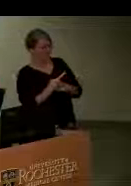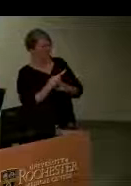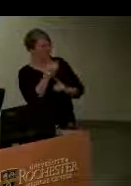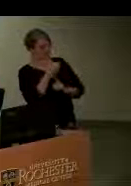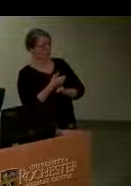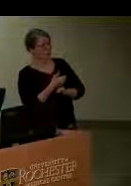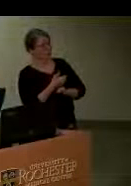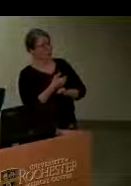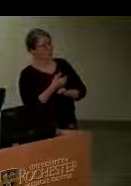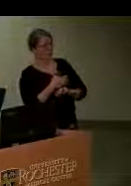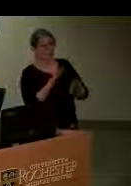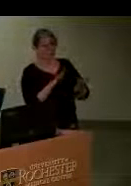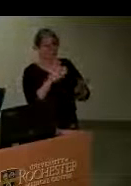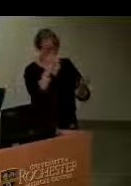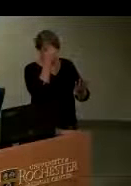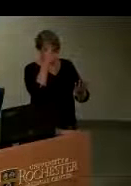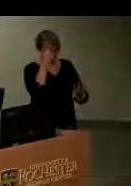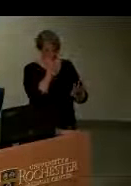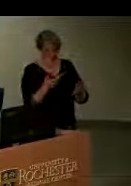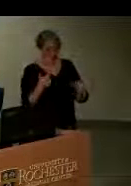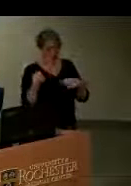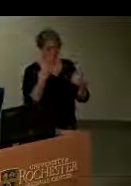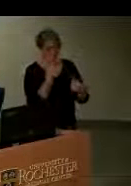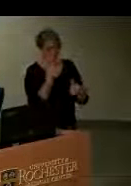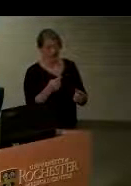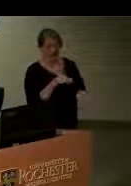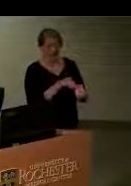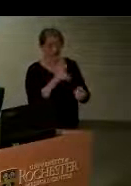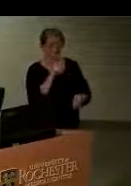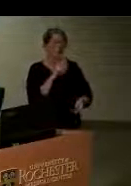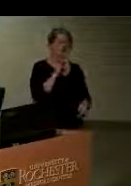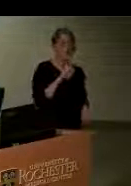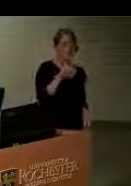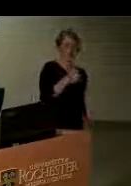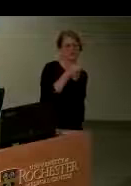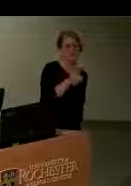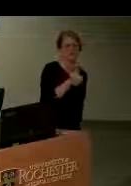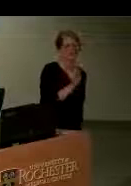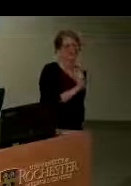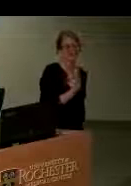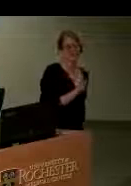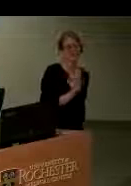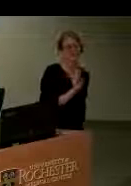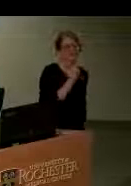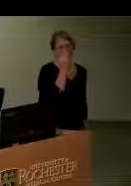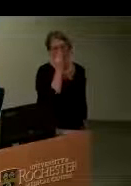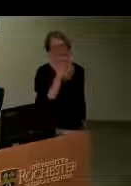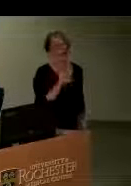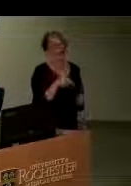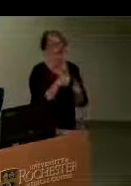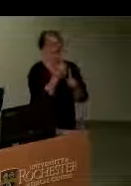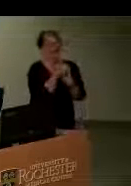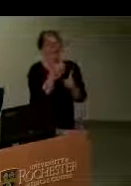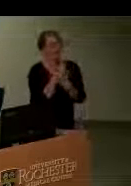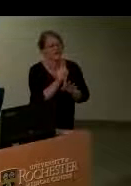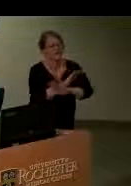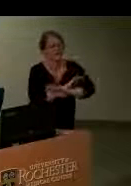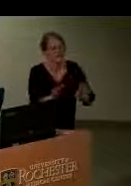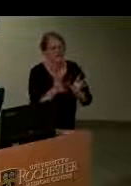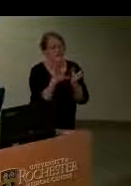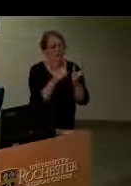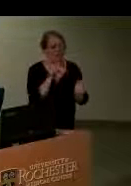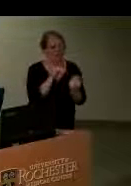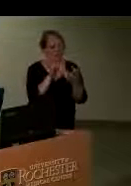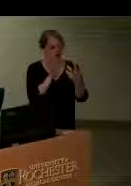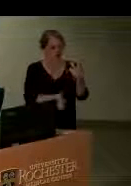He says the stupidest thing you can ever tell a doctor is be yourself. He said, they don't give a damn whether you're yourself. They want the